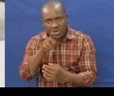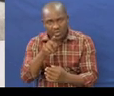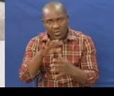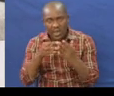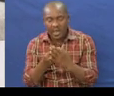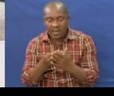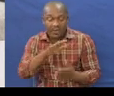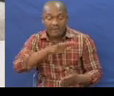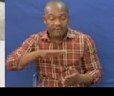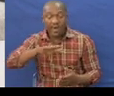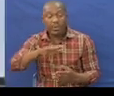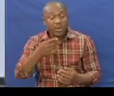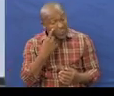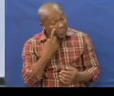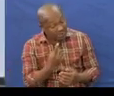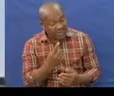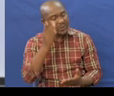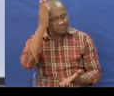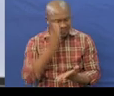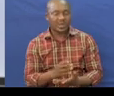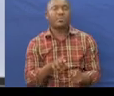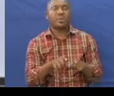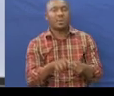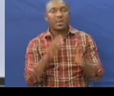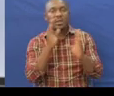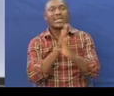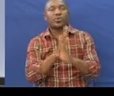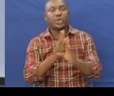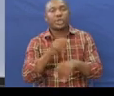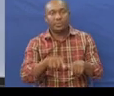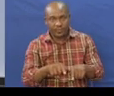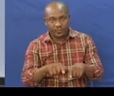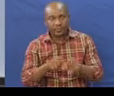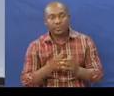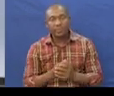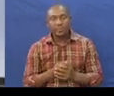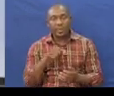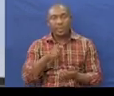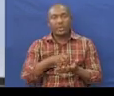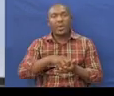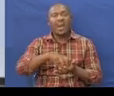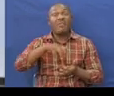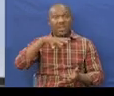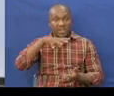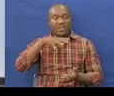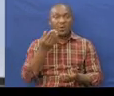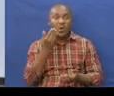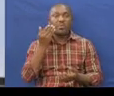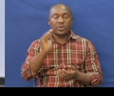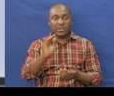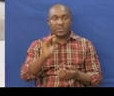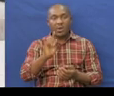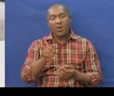on which you want to correct the information. So that is also another importance or advantage of conducting